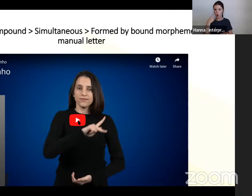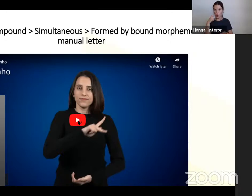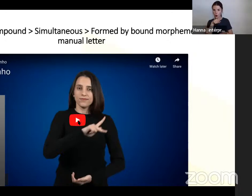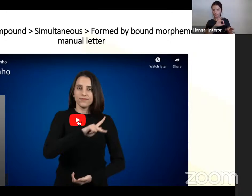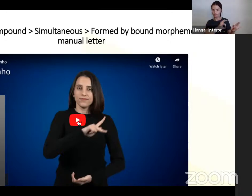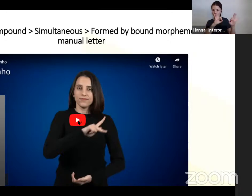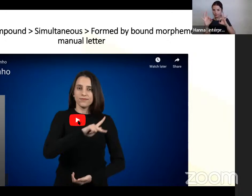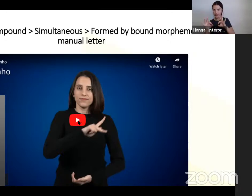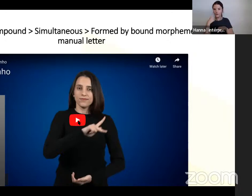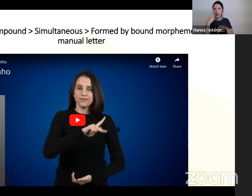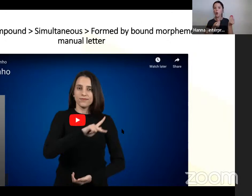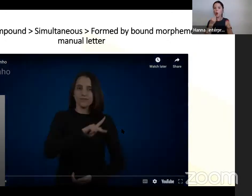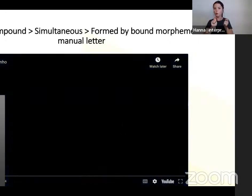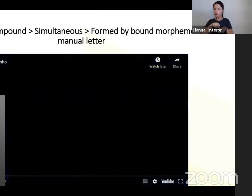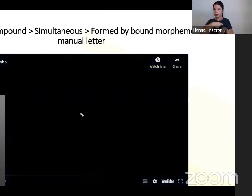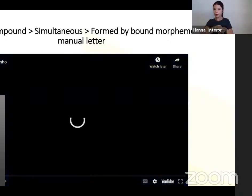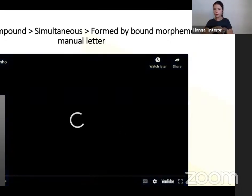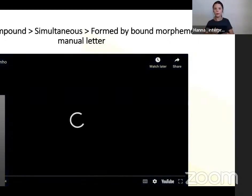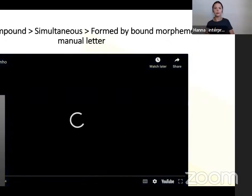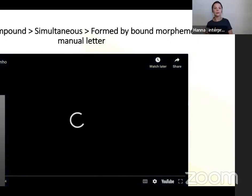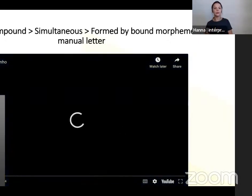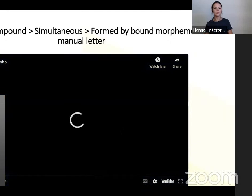you how the sign is produced.